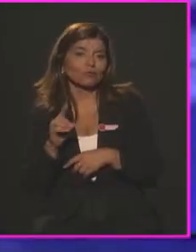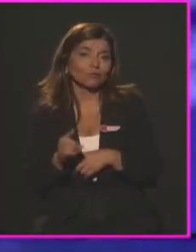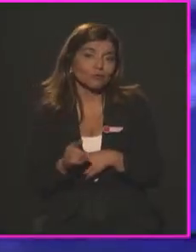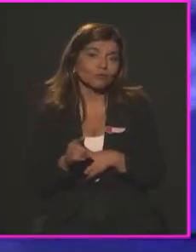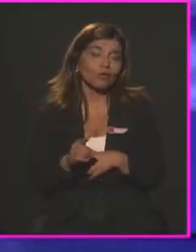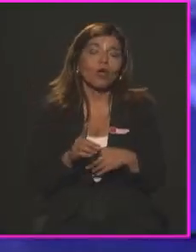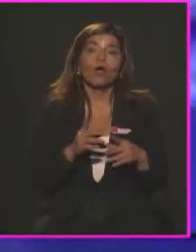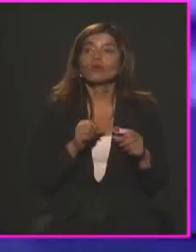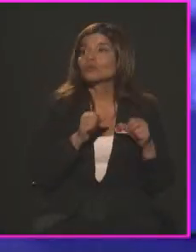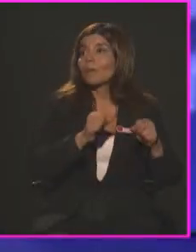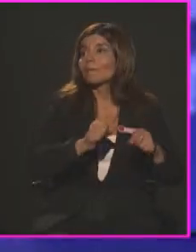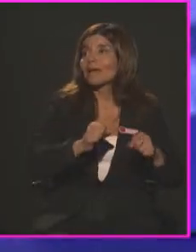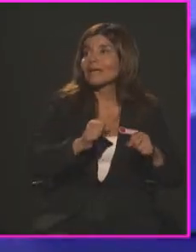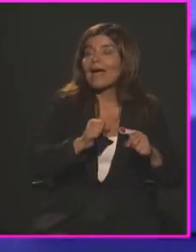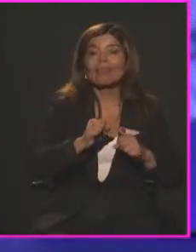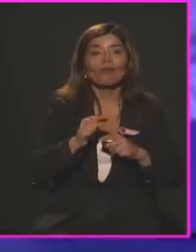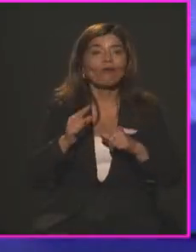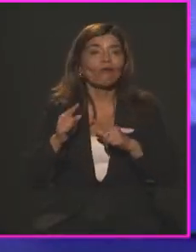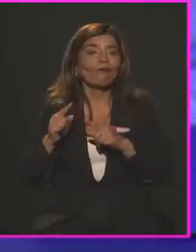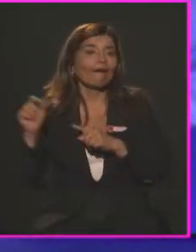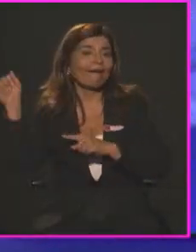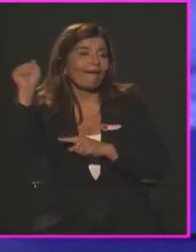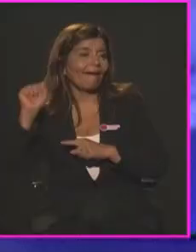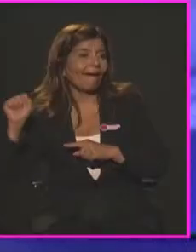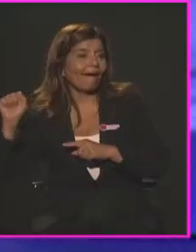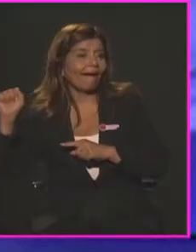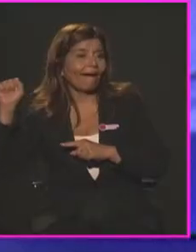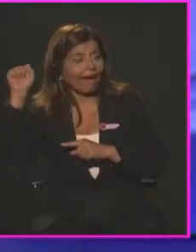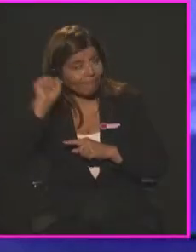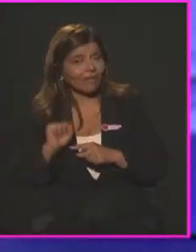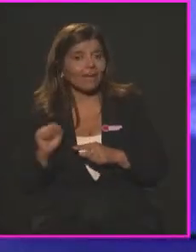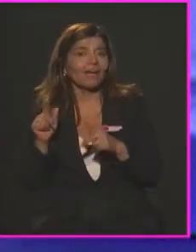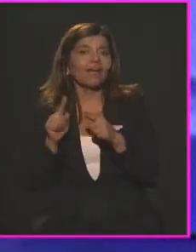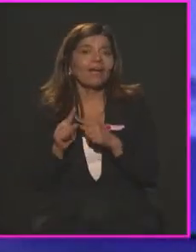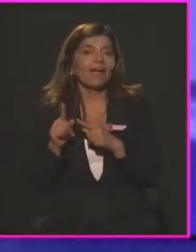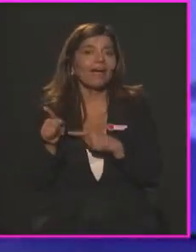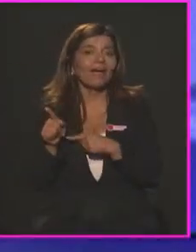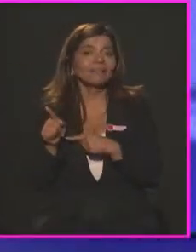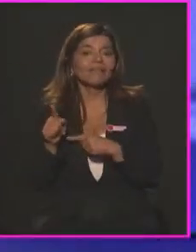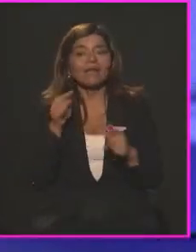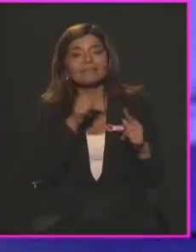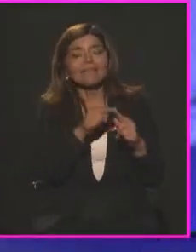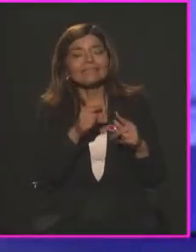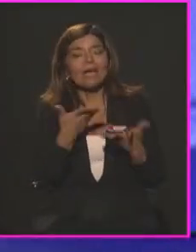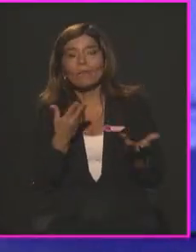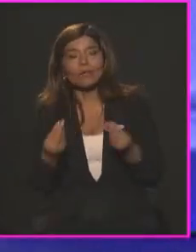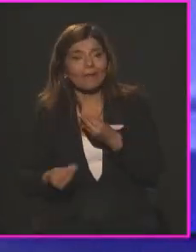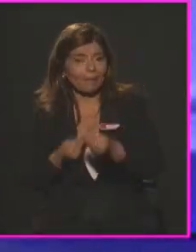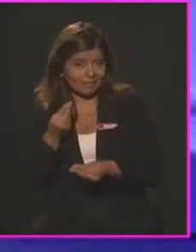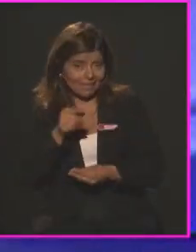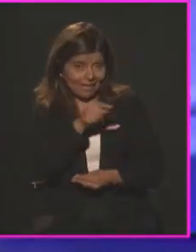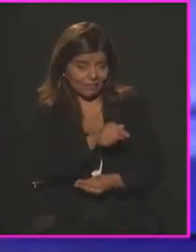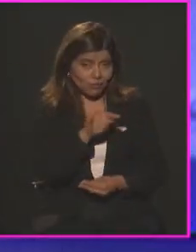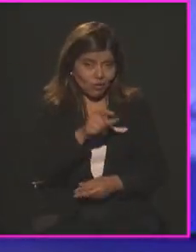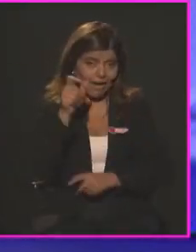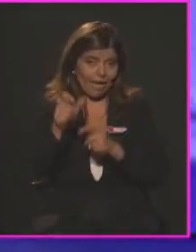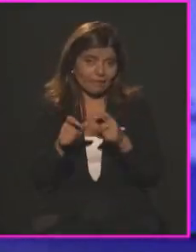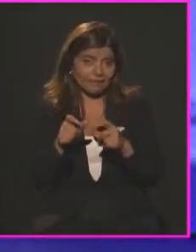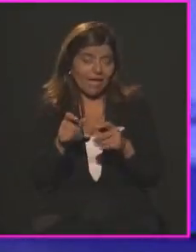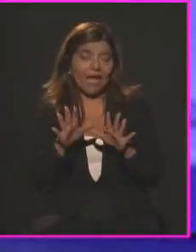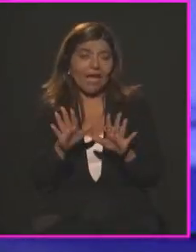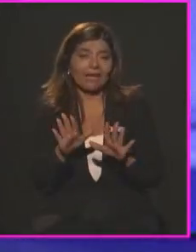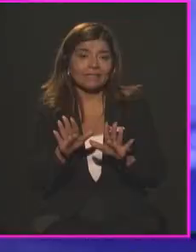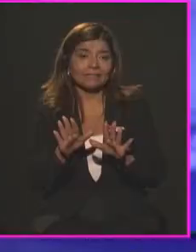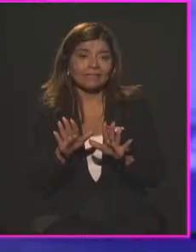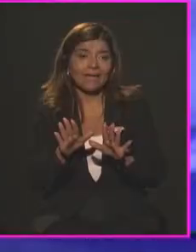But just to give you a sense of some of the reasons, in some places, food is relatively cheap, and waste fees are cheap as well, so